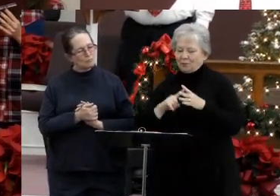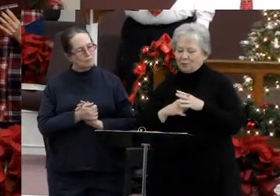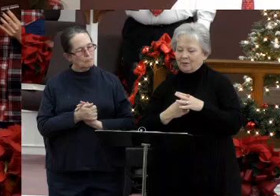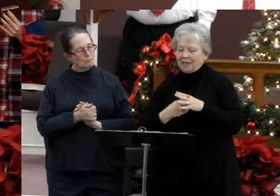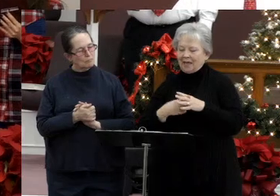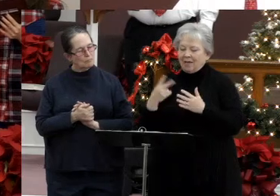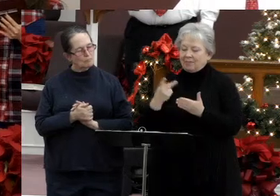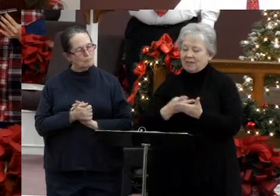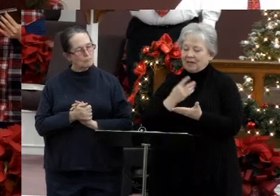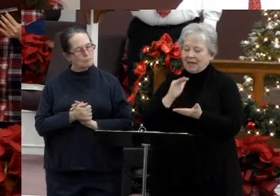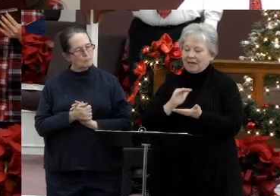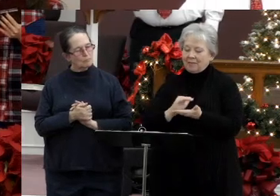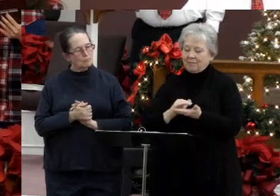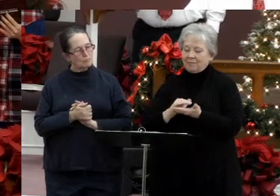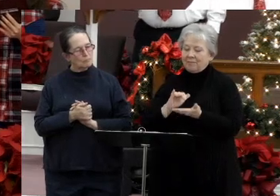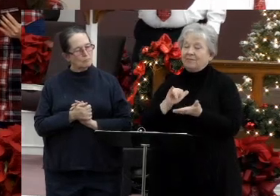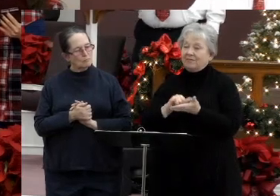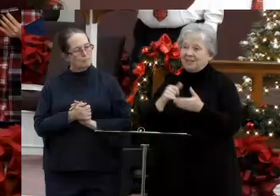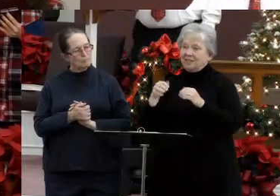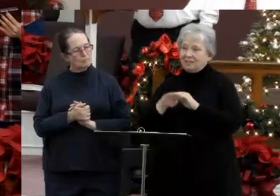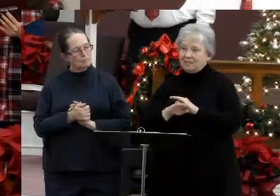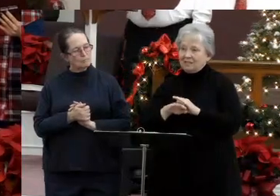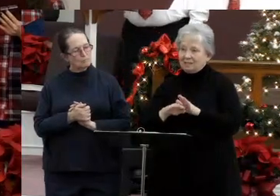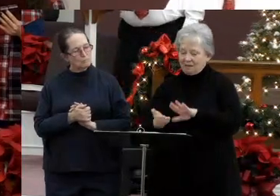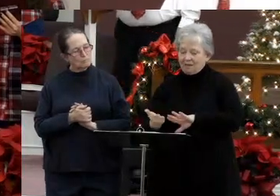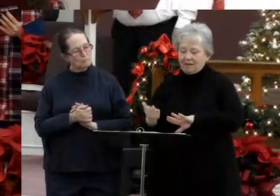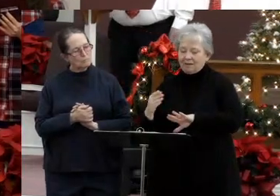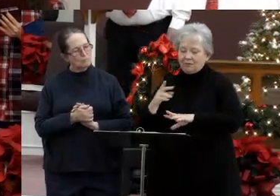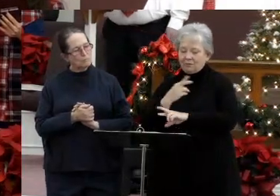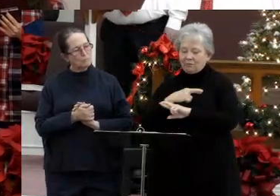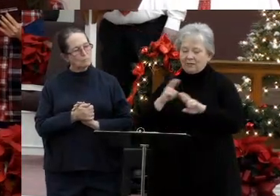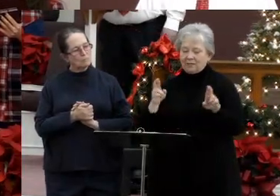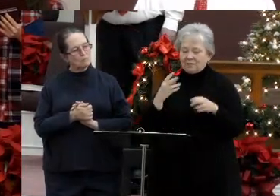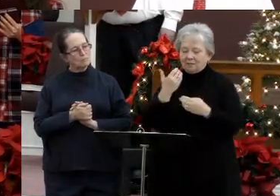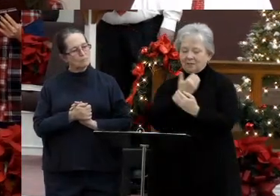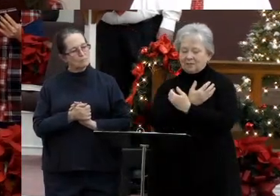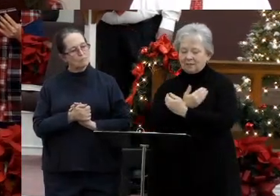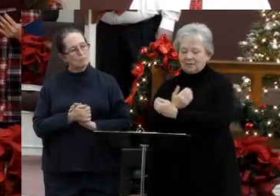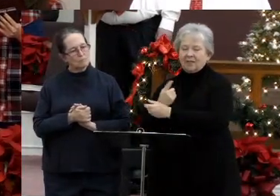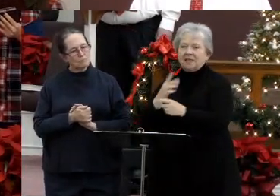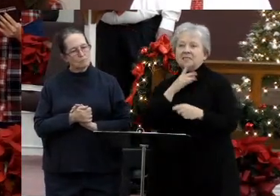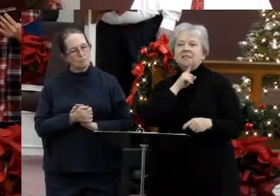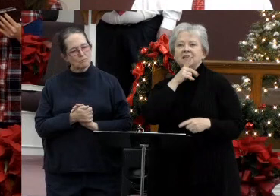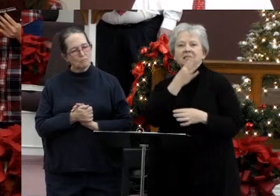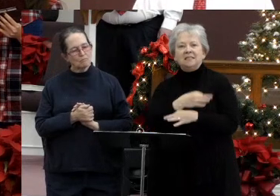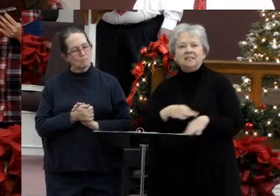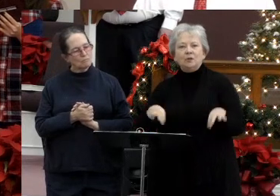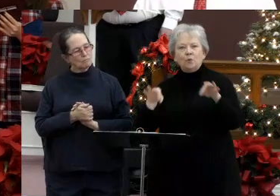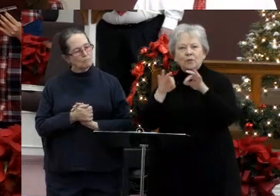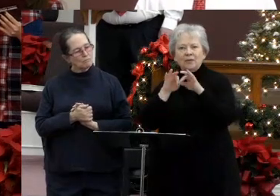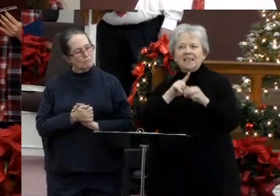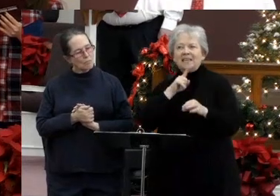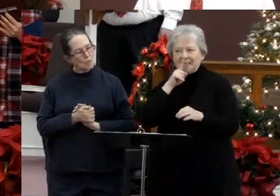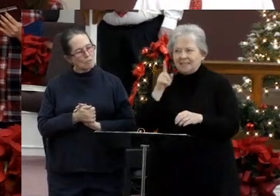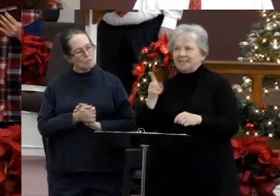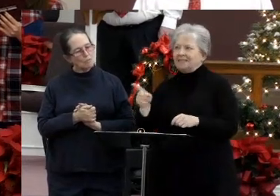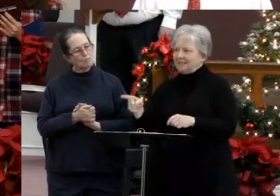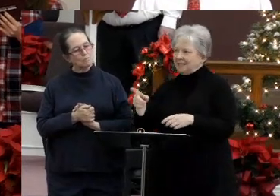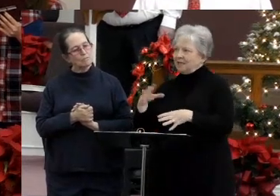to ransom the slave. Is he worthy? Is